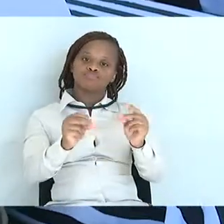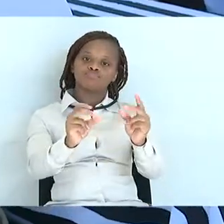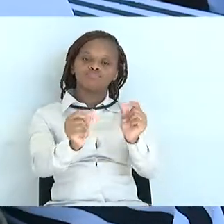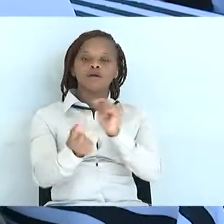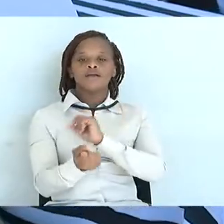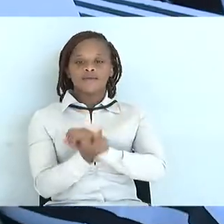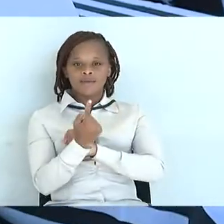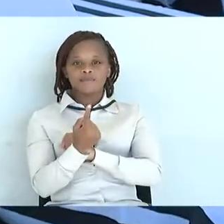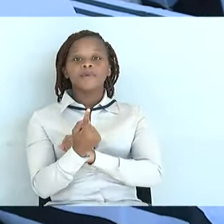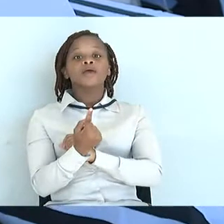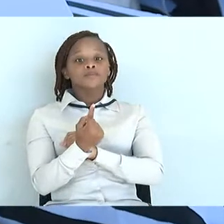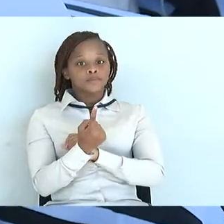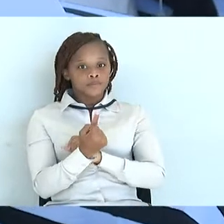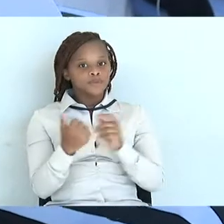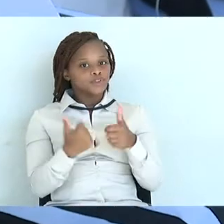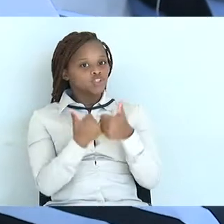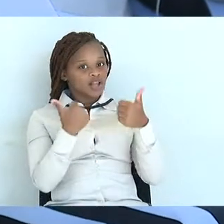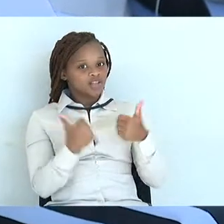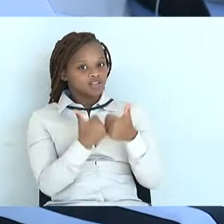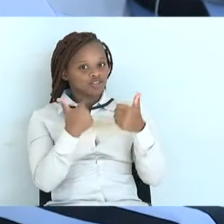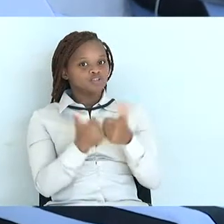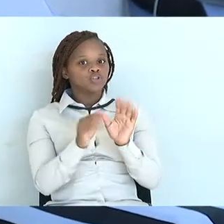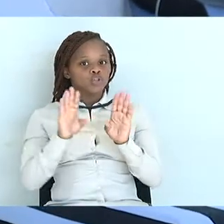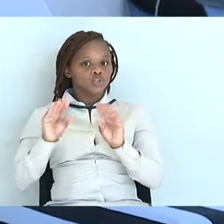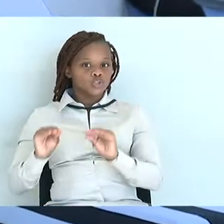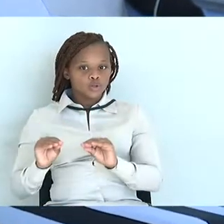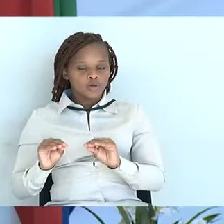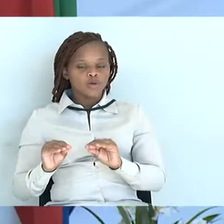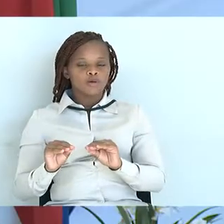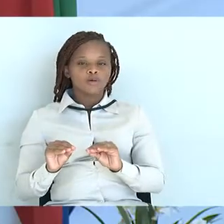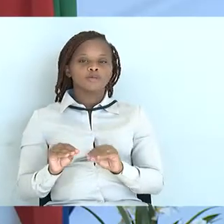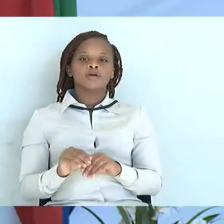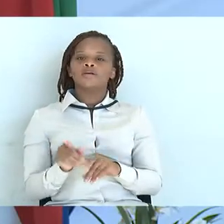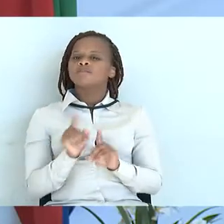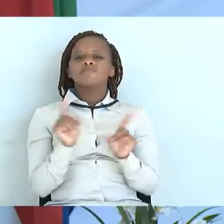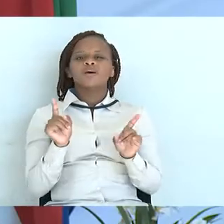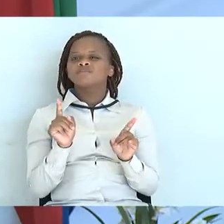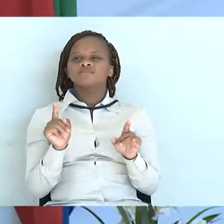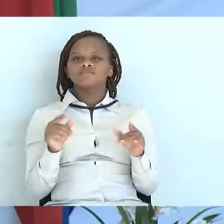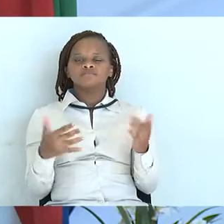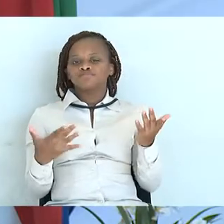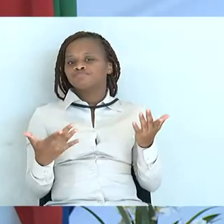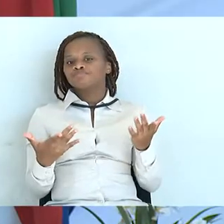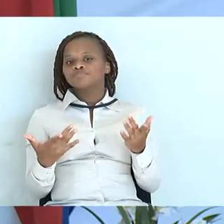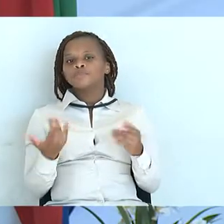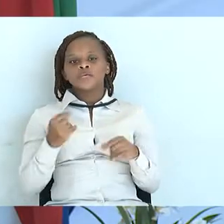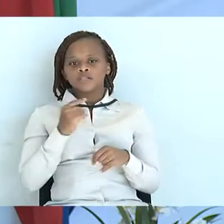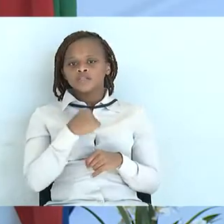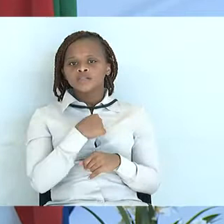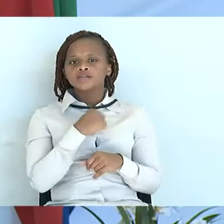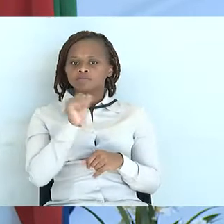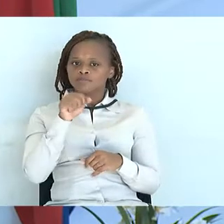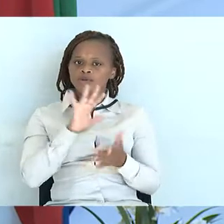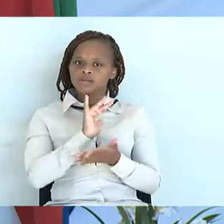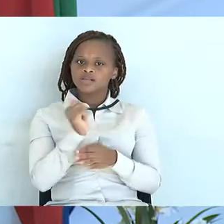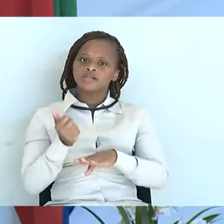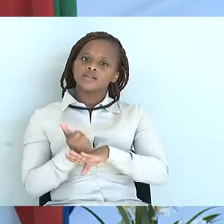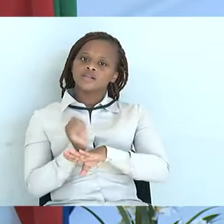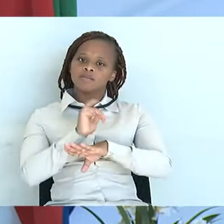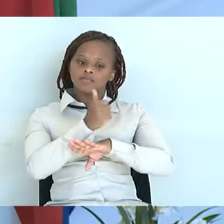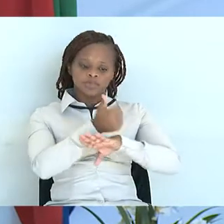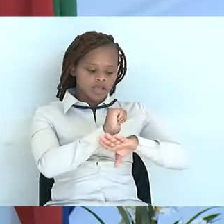the challenges that are there normally in terms of the red tape. But over and above that, we have set up work